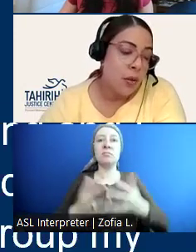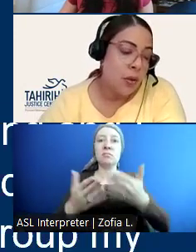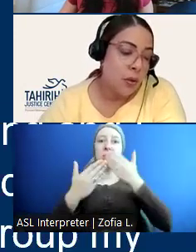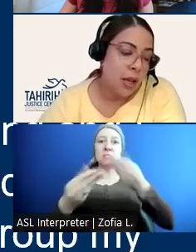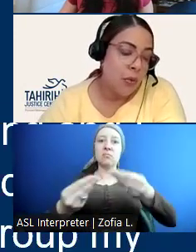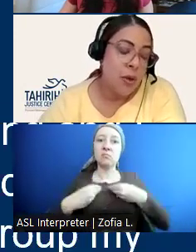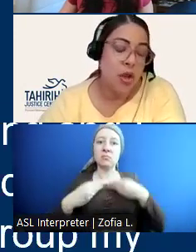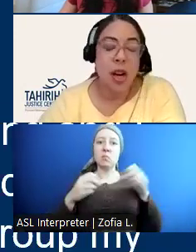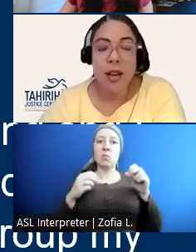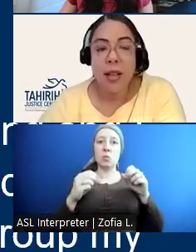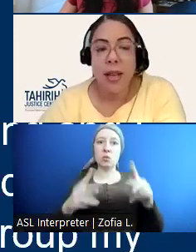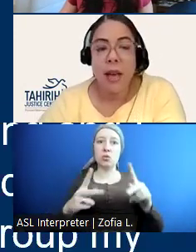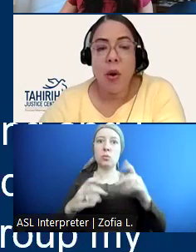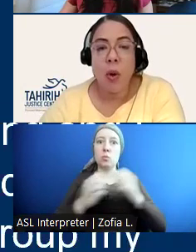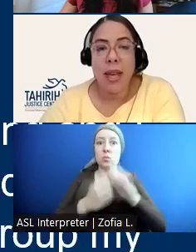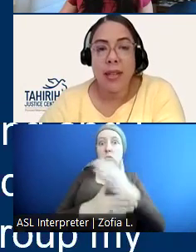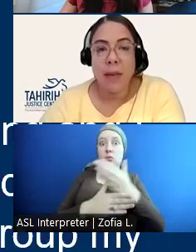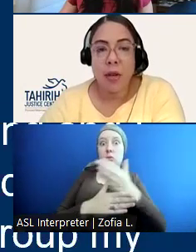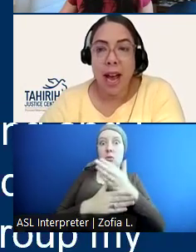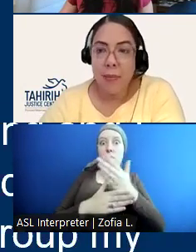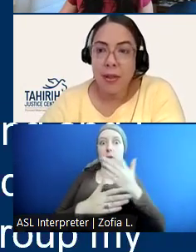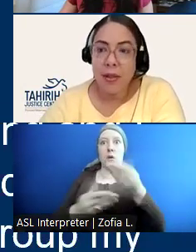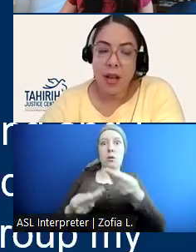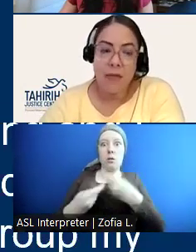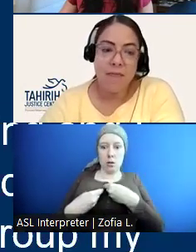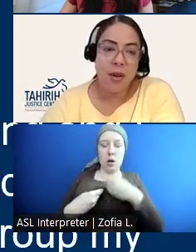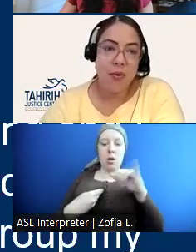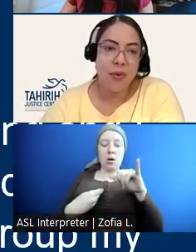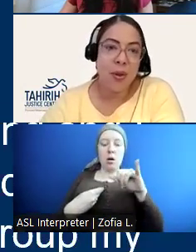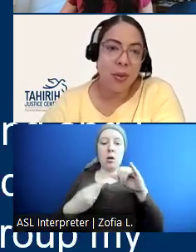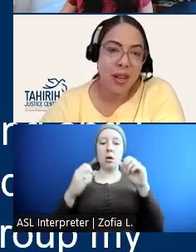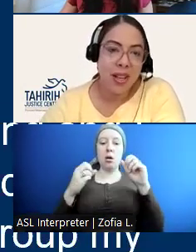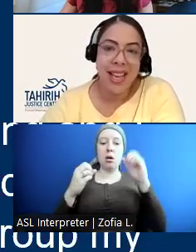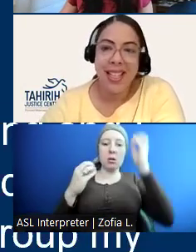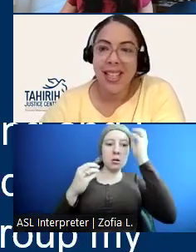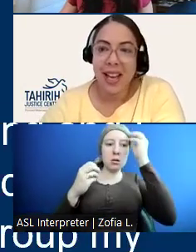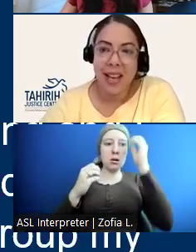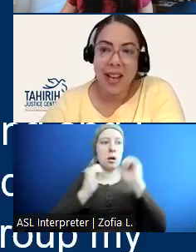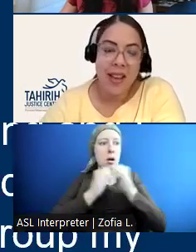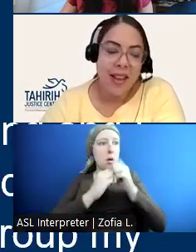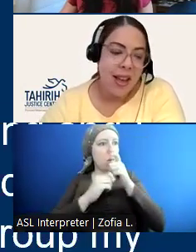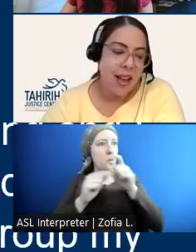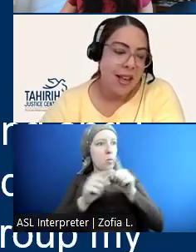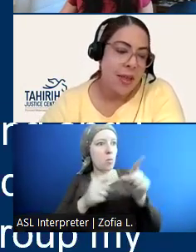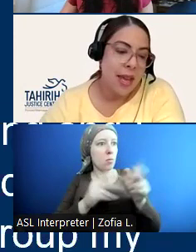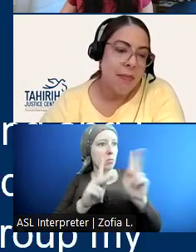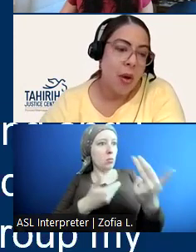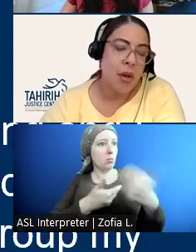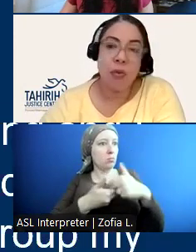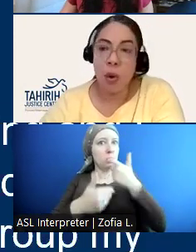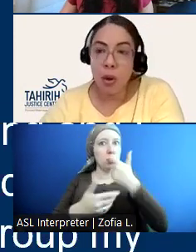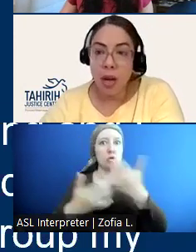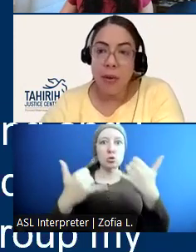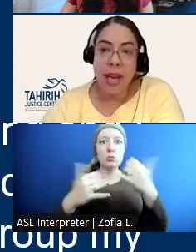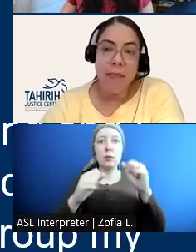to, with your sharing, to think about ways that perhaps, you know, those who are attending today can think about